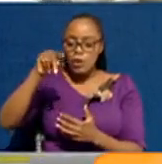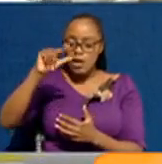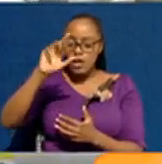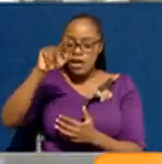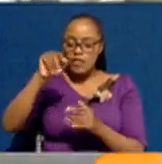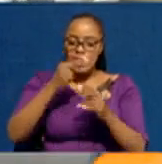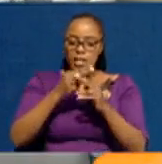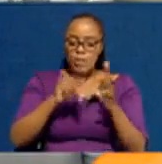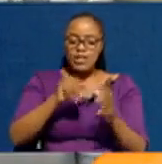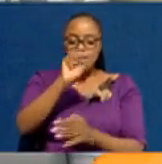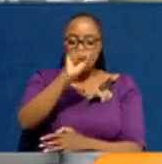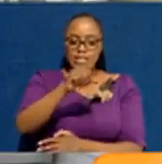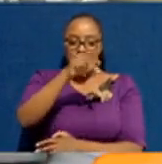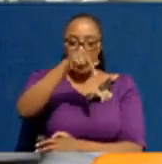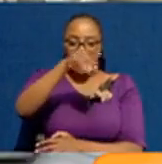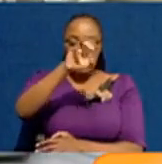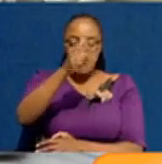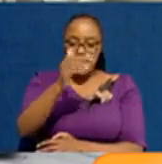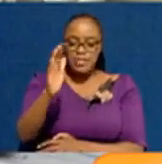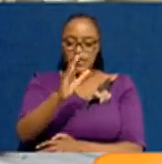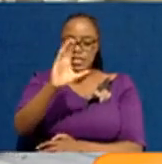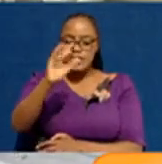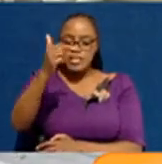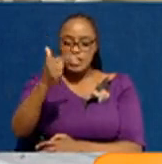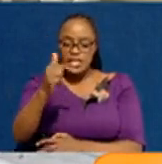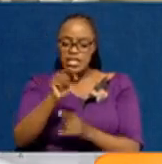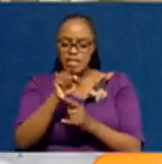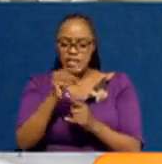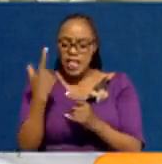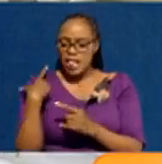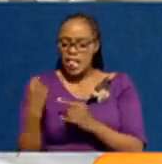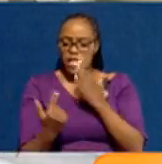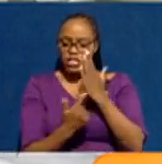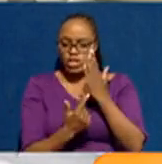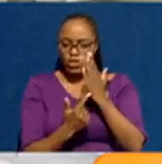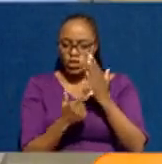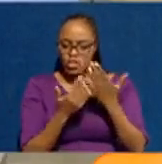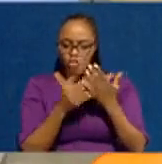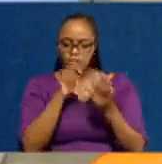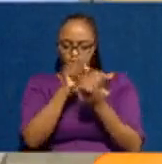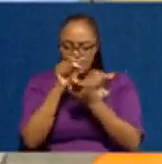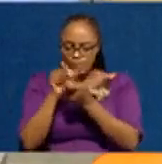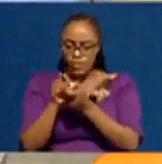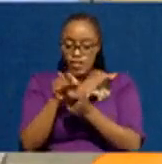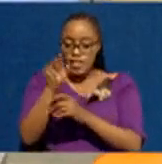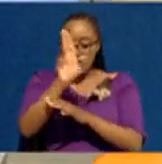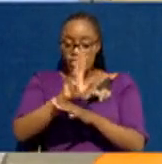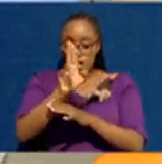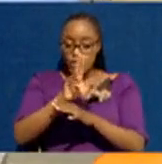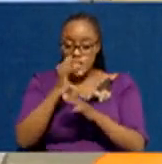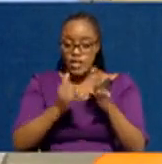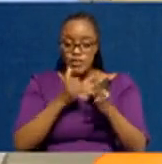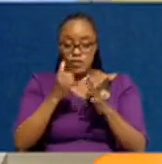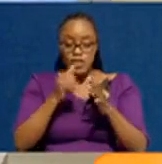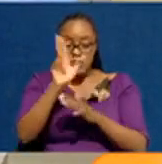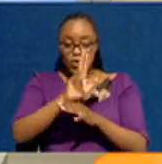the SPECT-CT, is one of the latest technologies in medicine. The machine uses a special